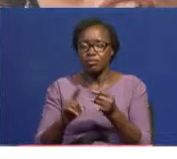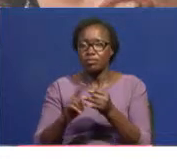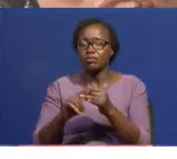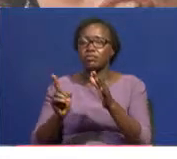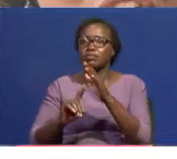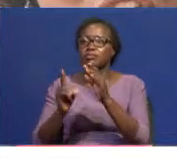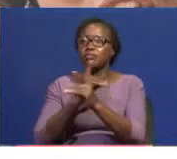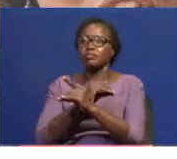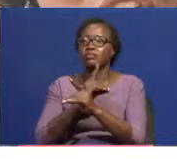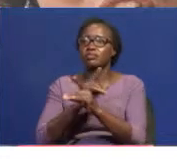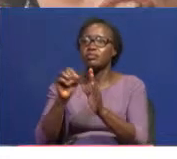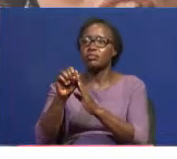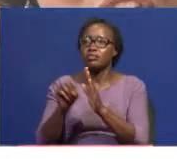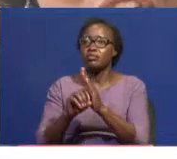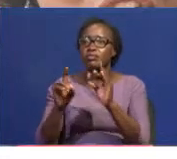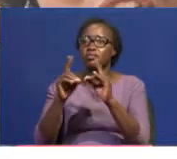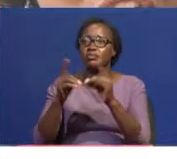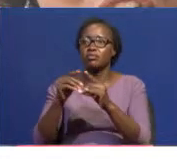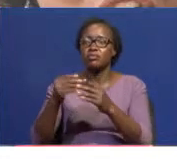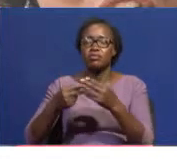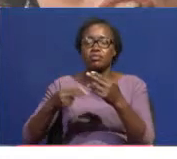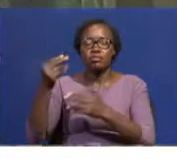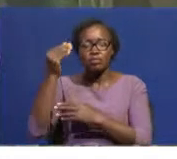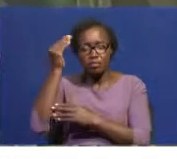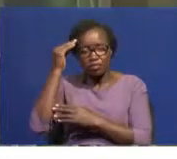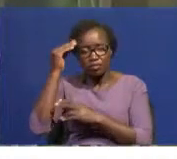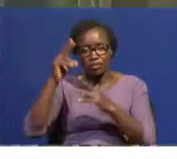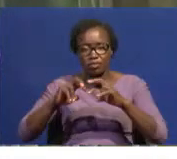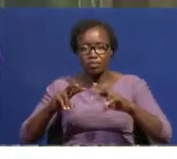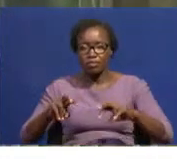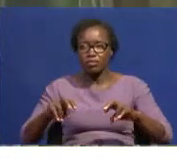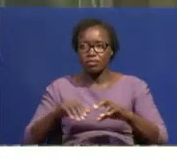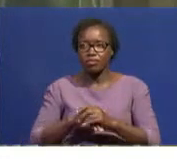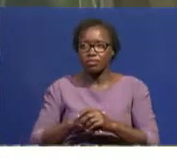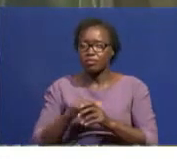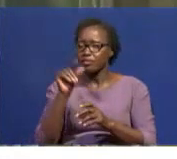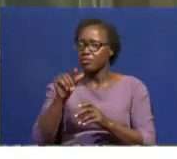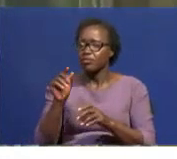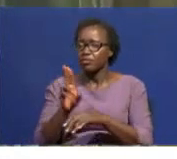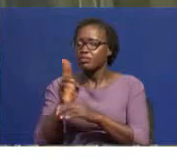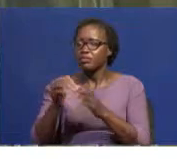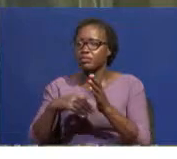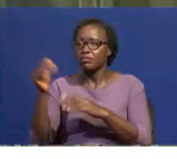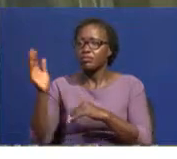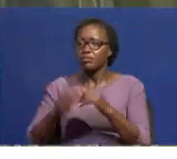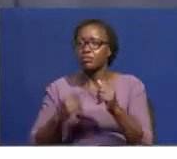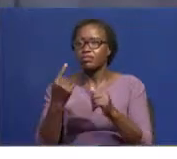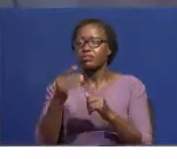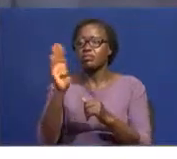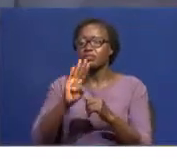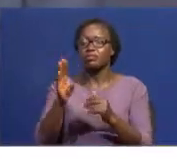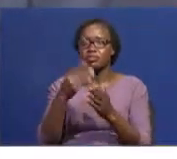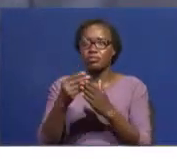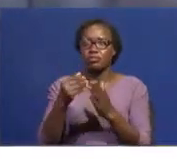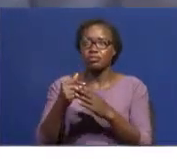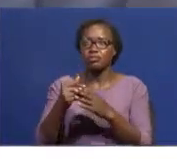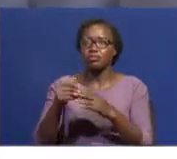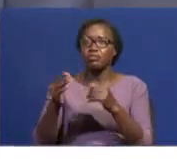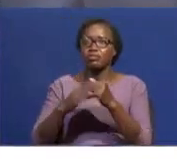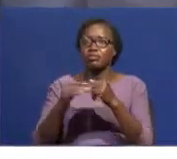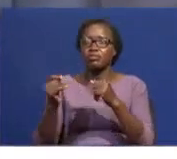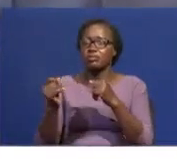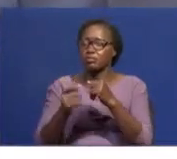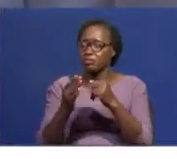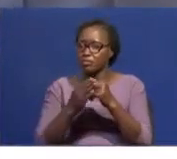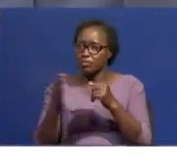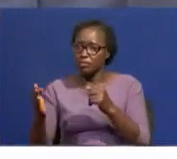of Defense, and the State Department for Higher Education and Research, each spending more than 1 billion shillings during the nine-month period